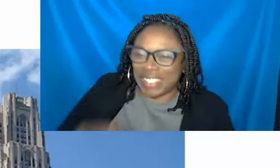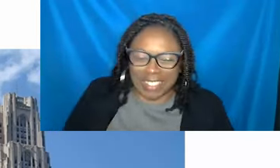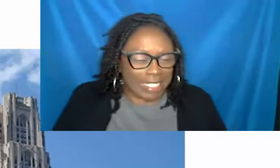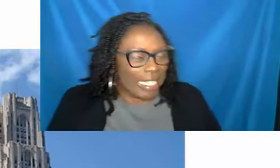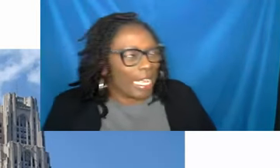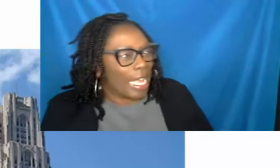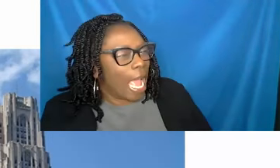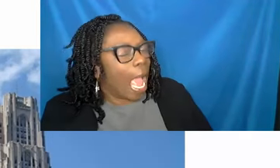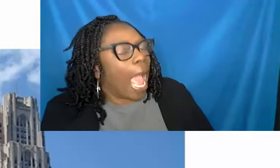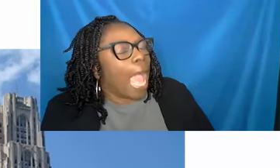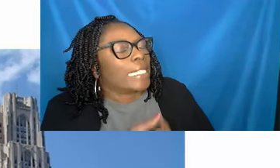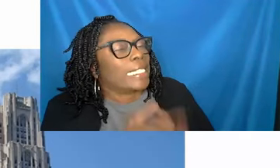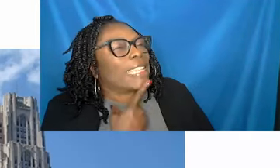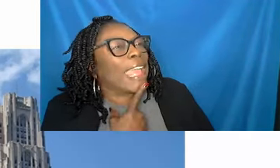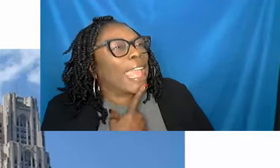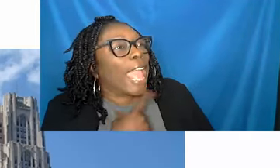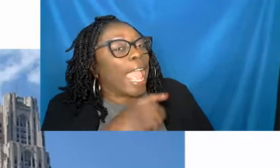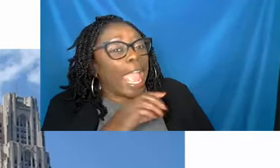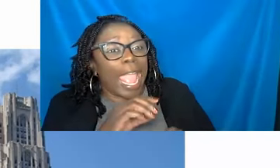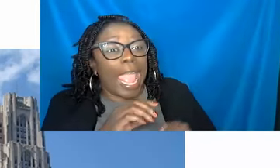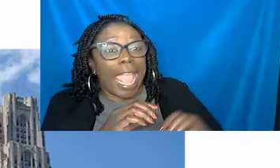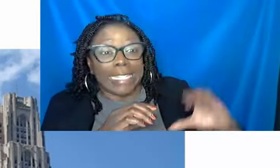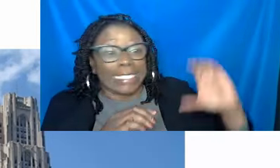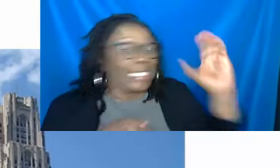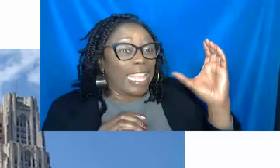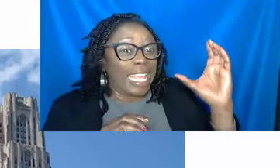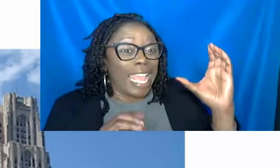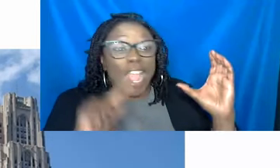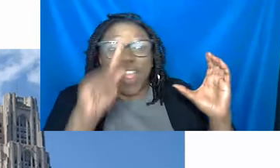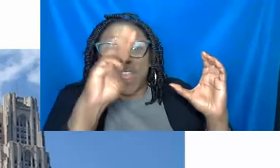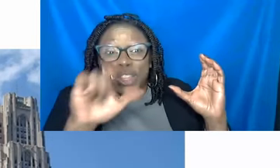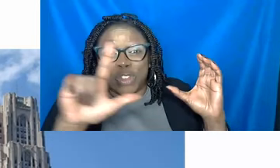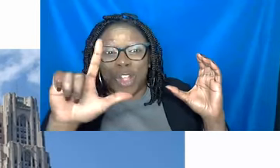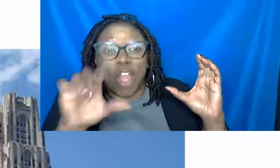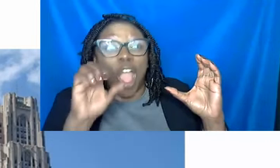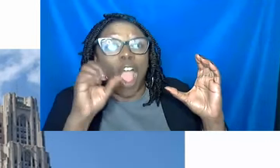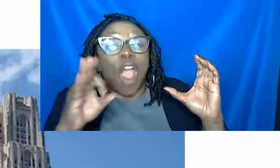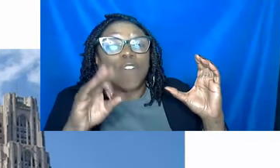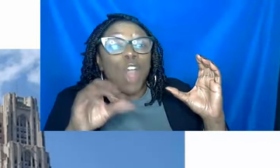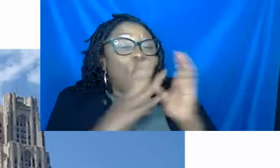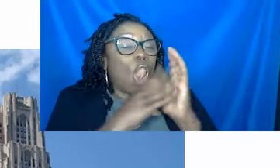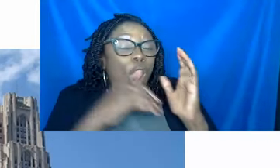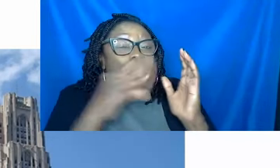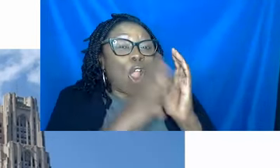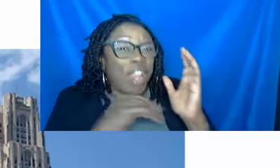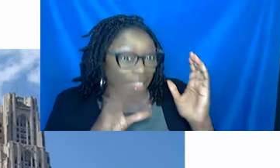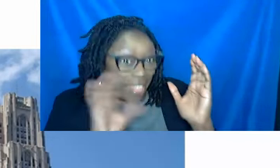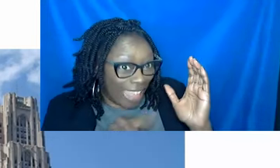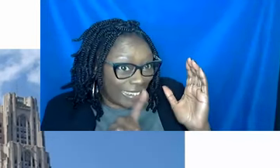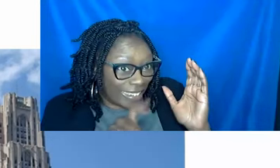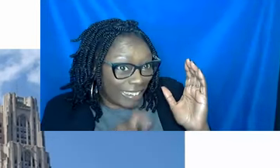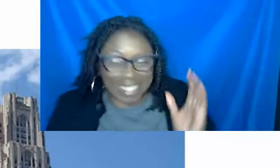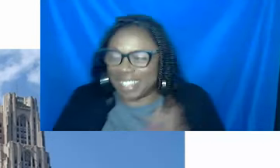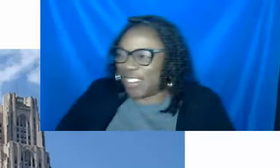the Cathedral of Learning. Absolutely correct. All right. And I will make sure we get emails right